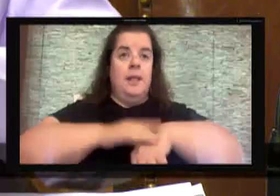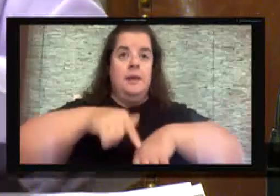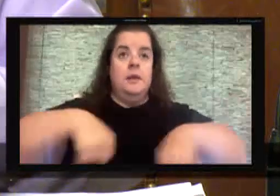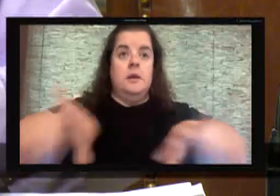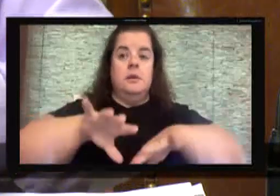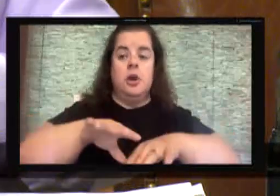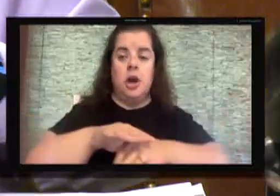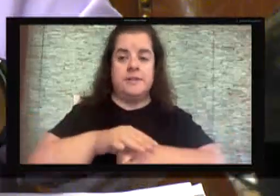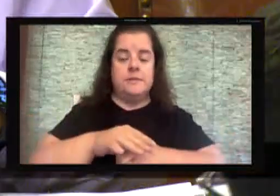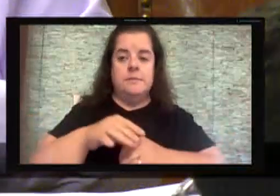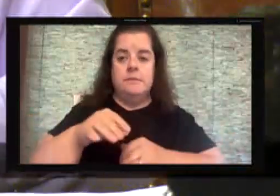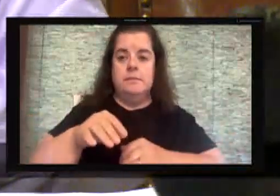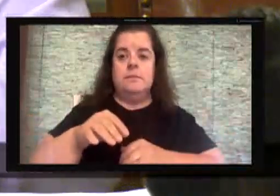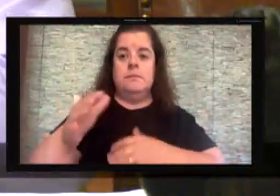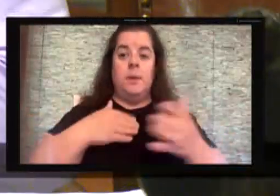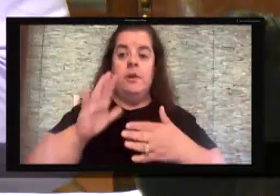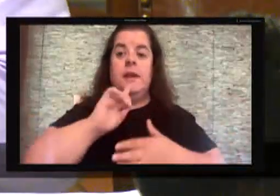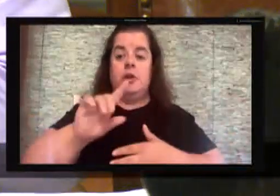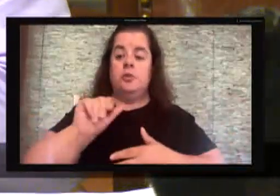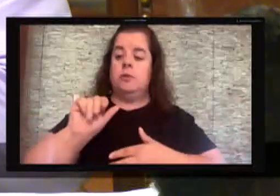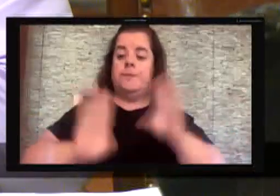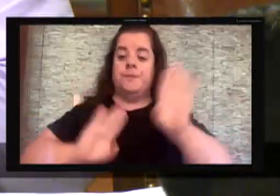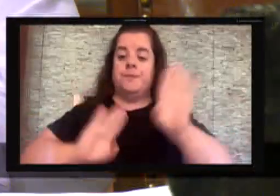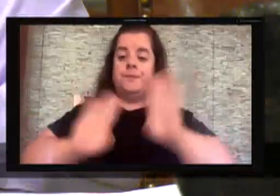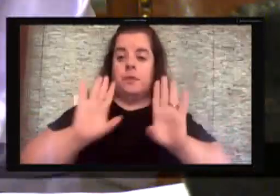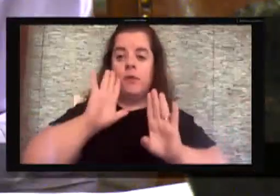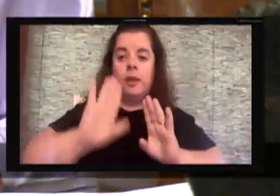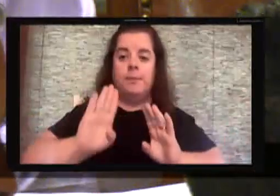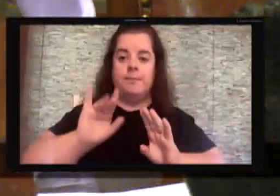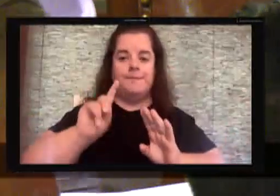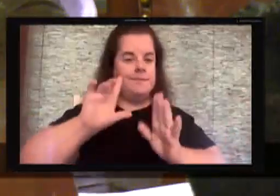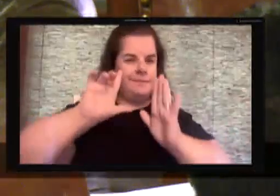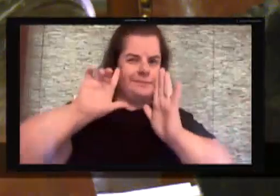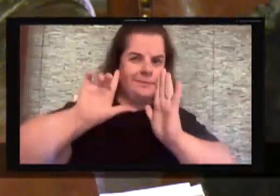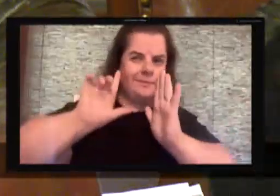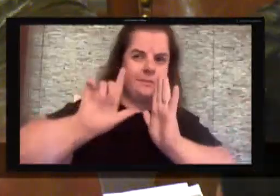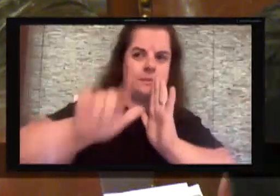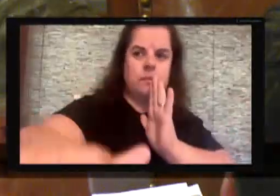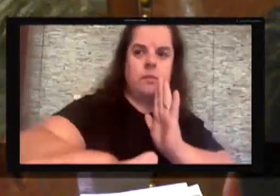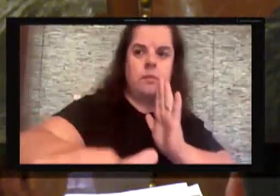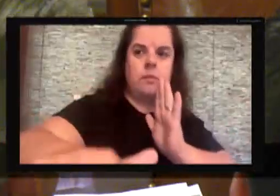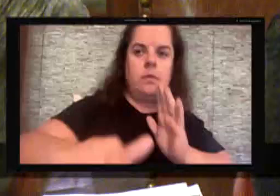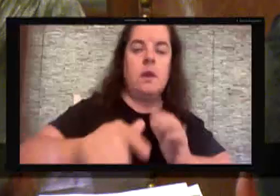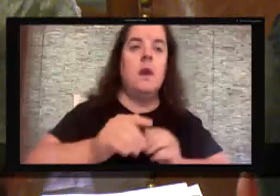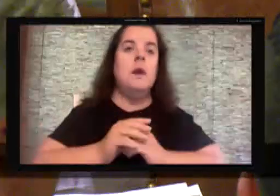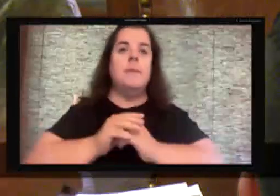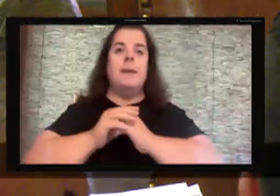actual auction for them to bid will take place further down the line. What's that placement here for?